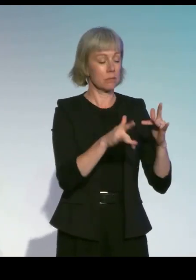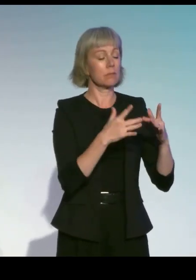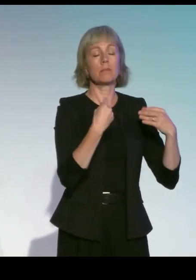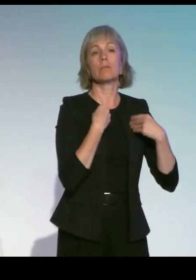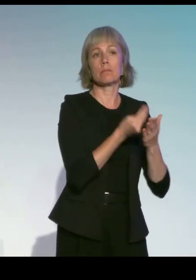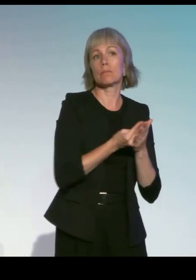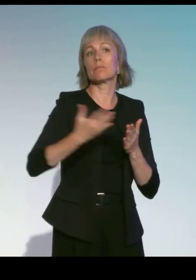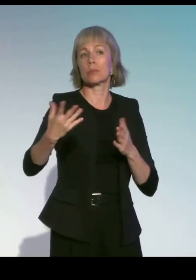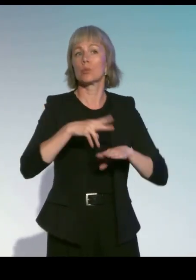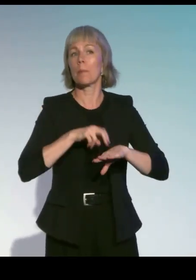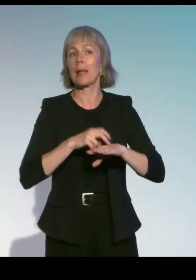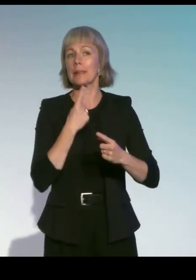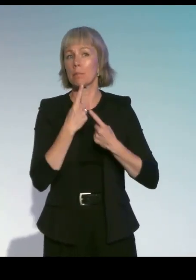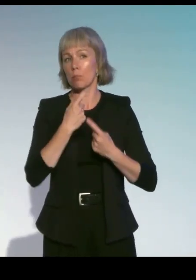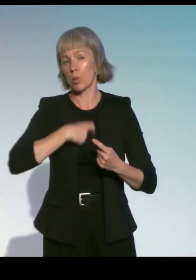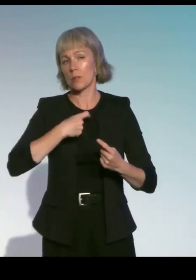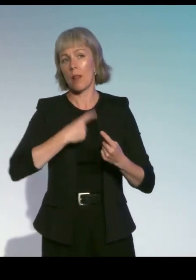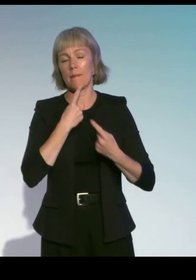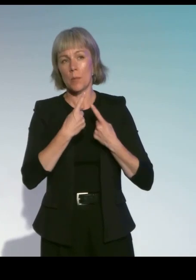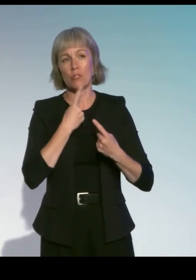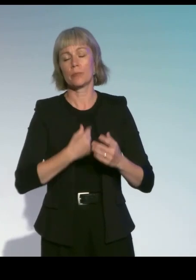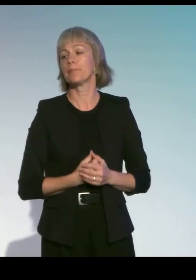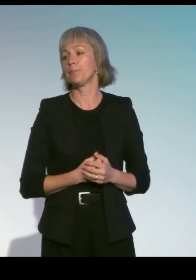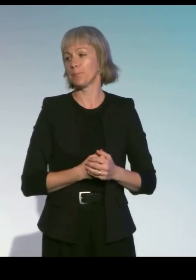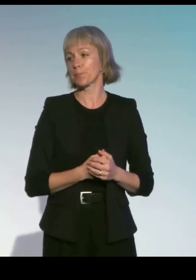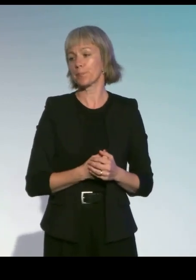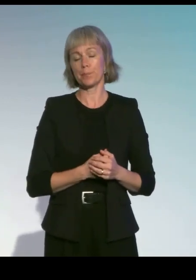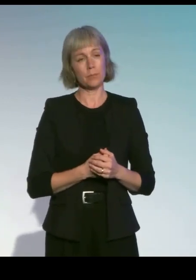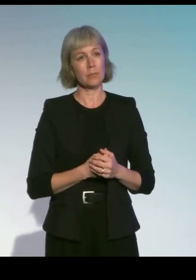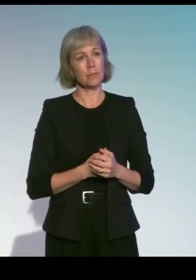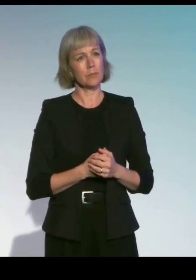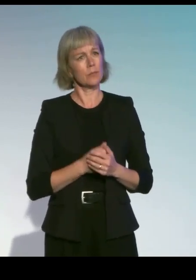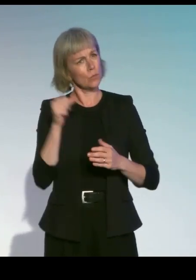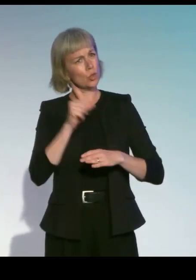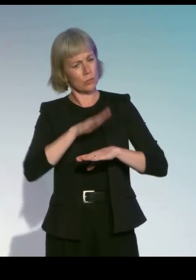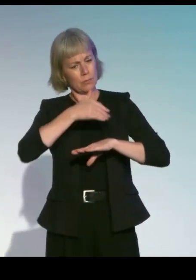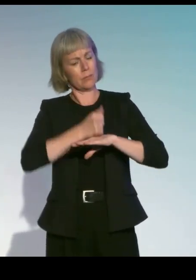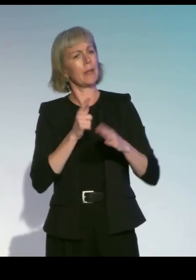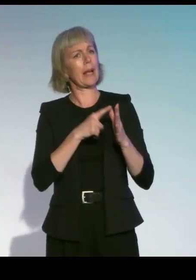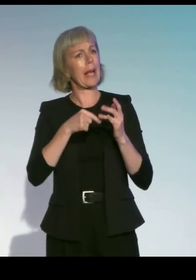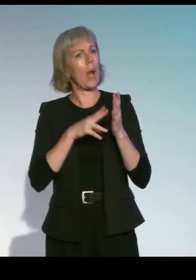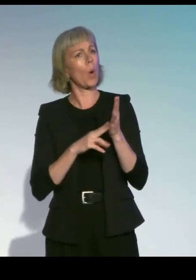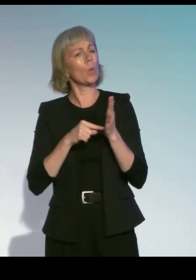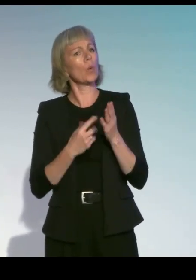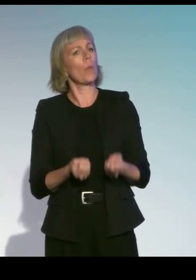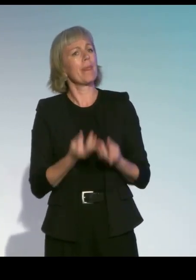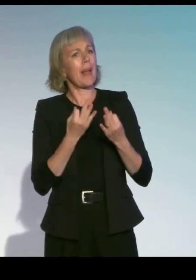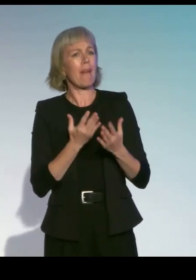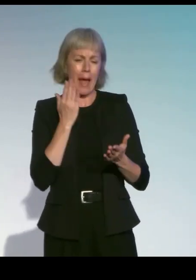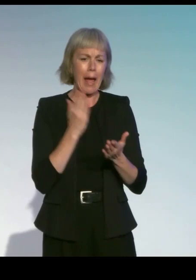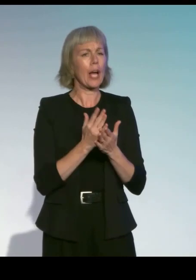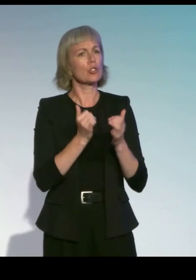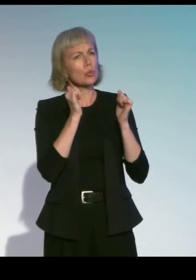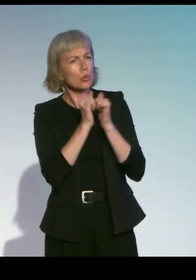Platforms need to be allowing people to access spaces without giving over their legal names or their identity documents or through biometric or